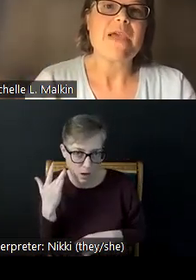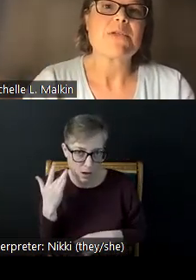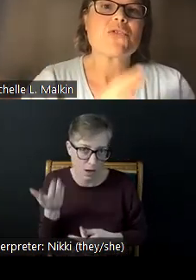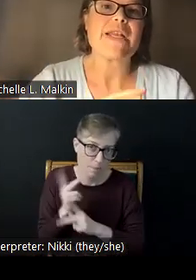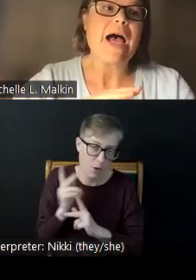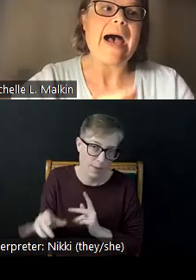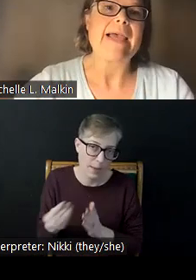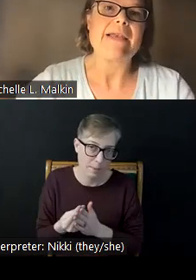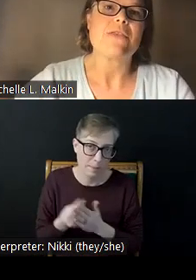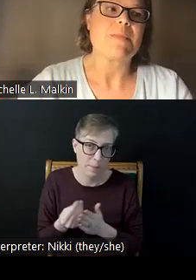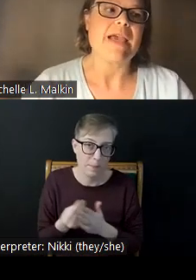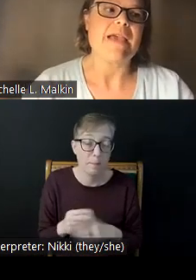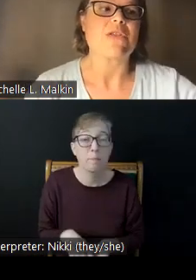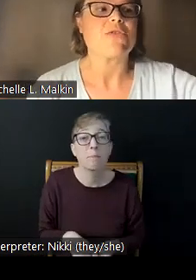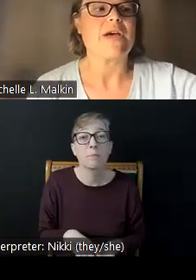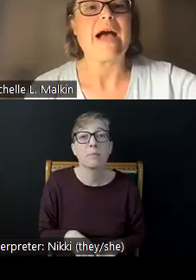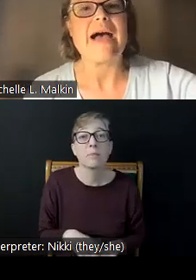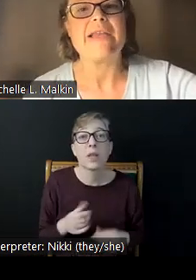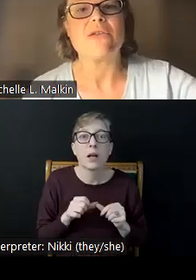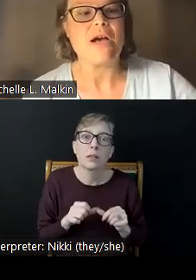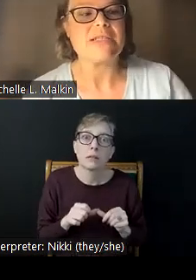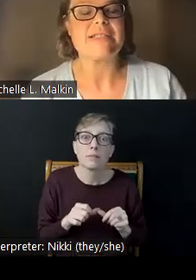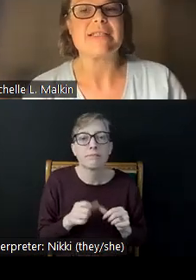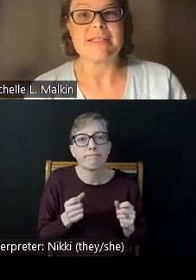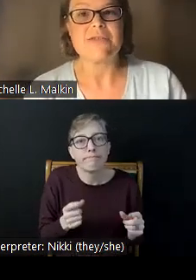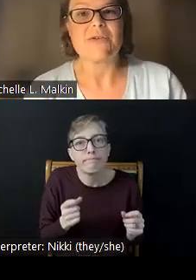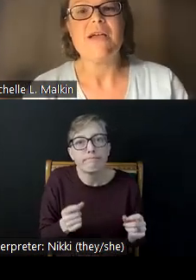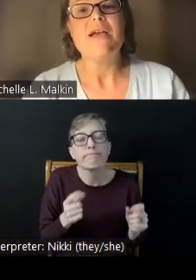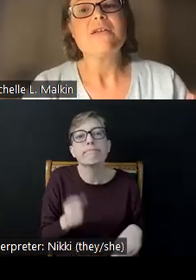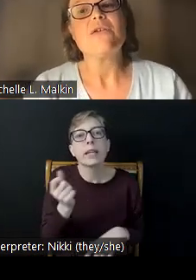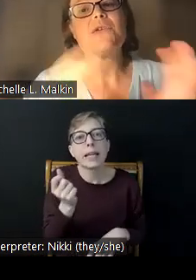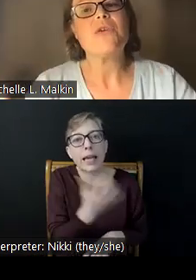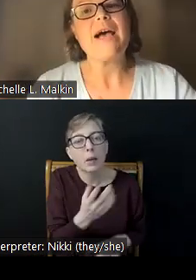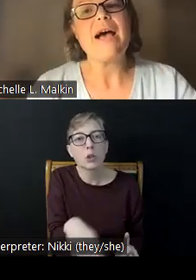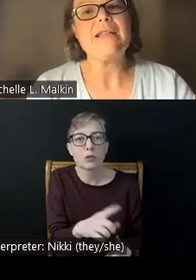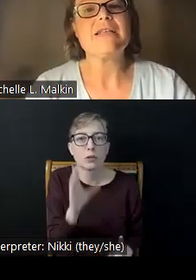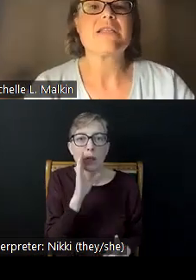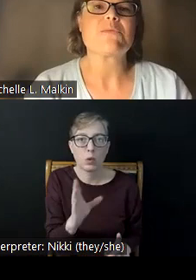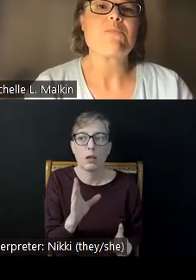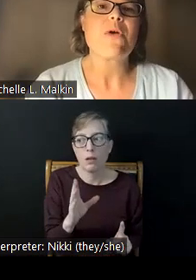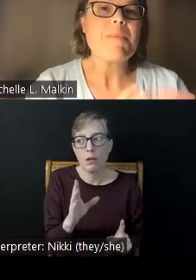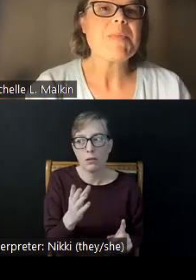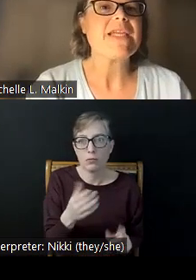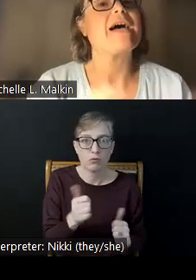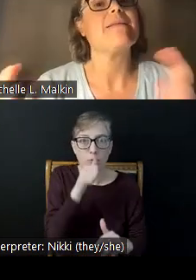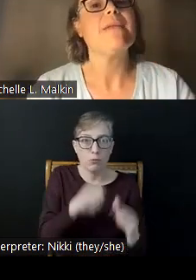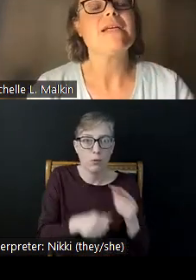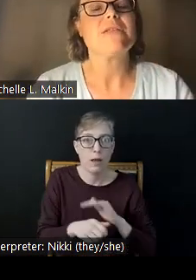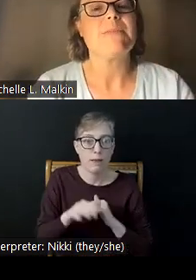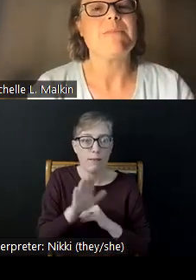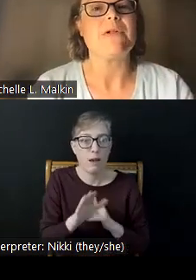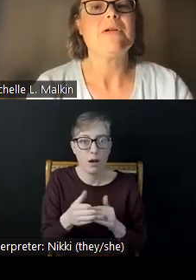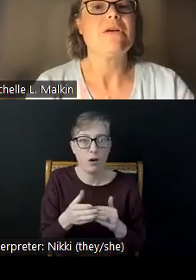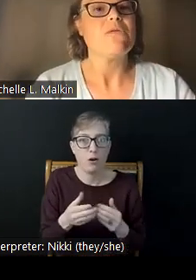compulsive gamblers try to hide their behavior, they try to hide their losses, etc. So if they're trying to hide this, they're probably not admitting